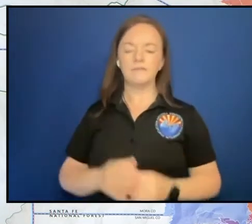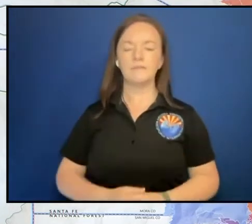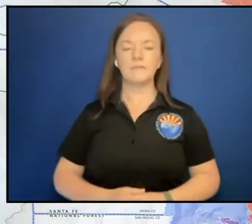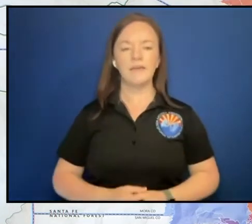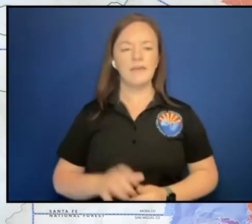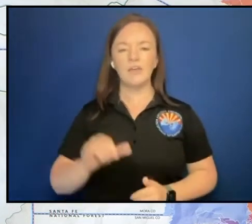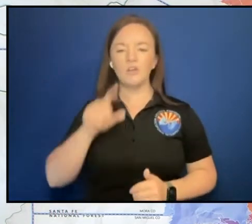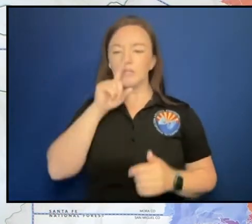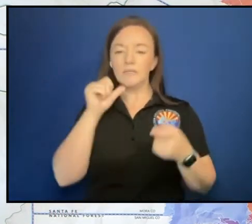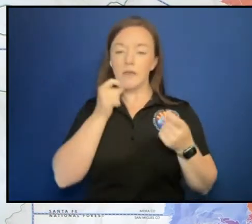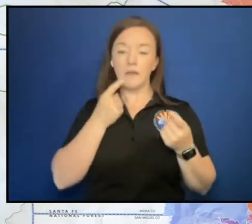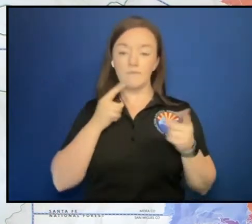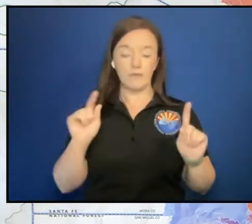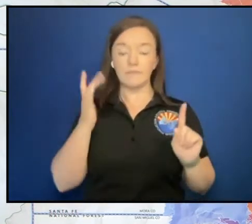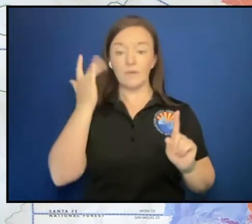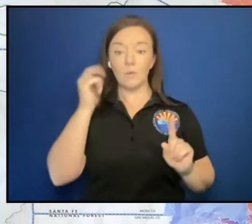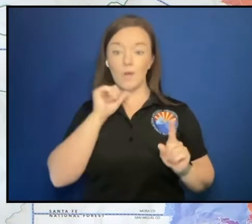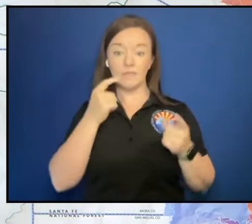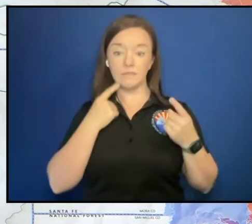is that the way that